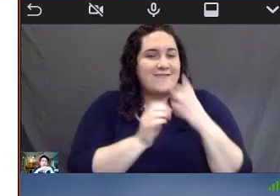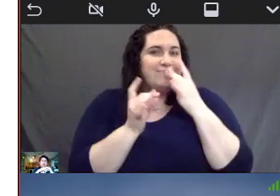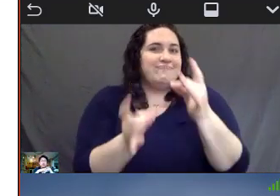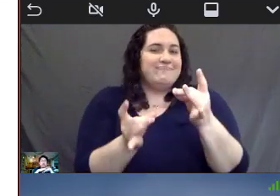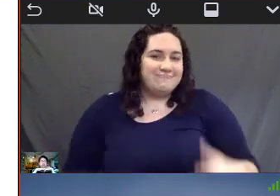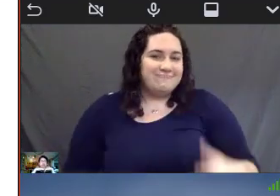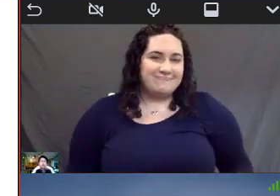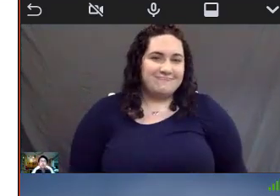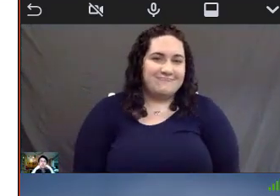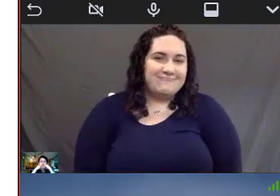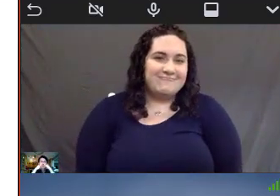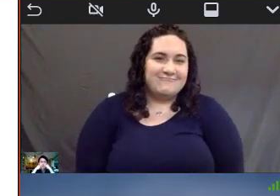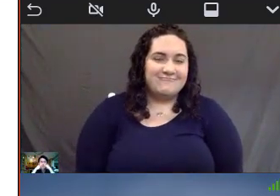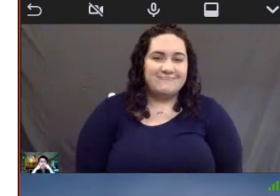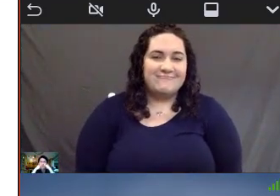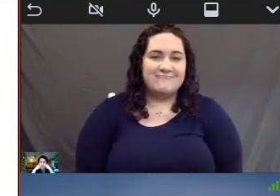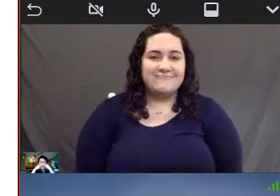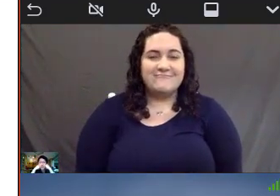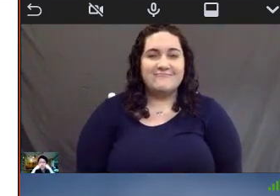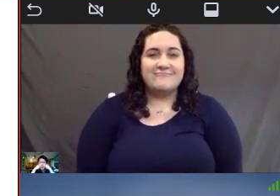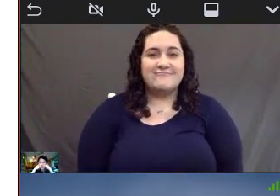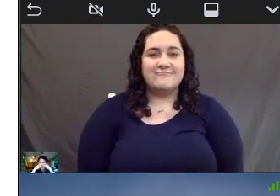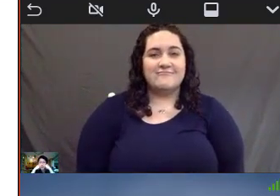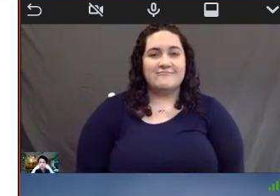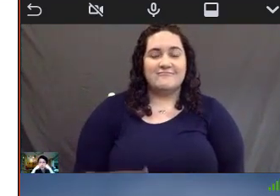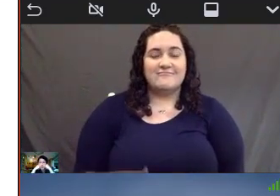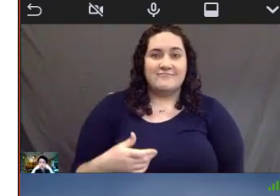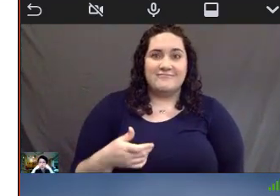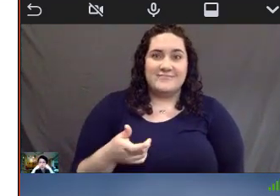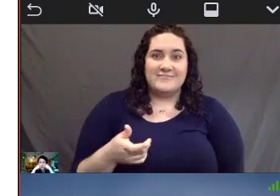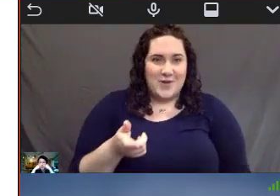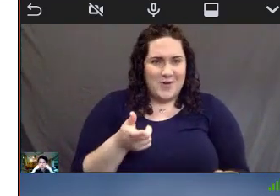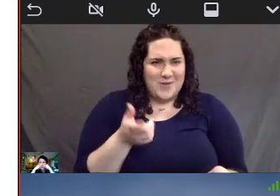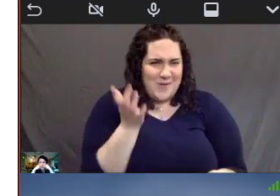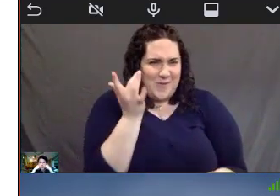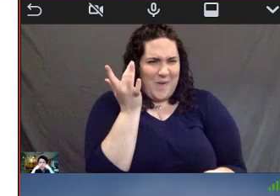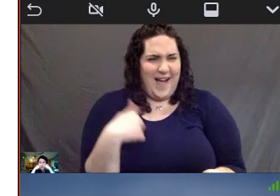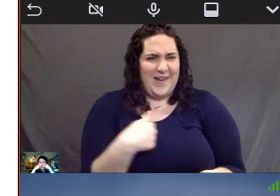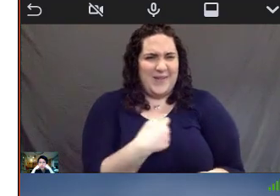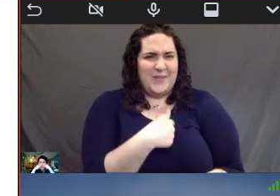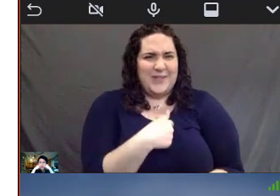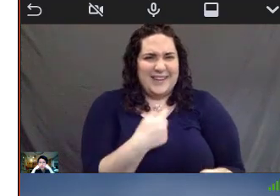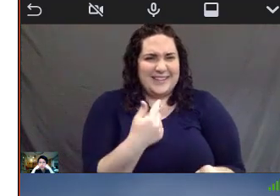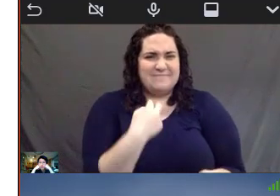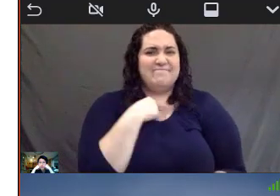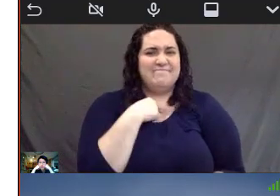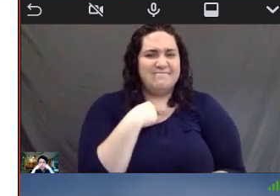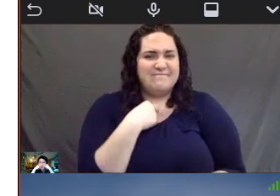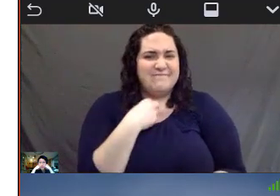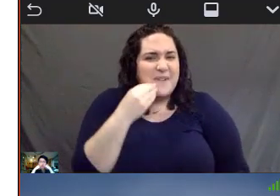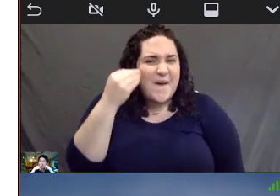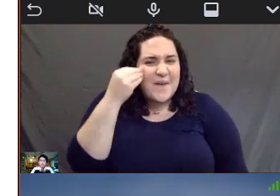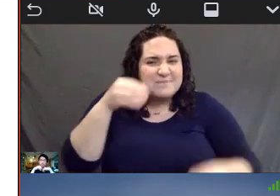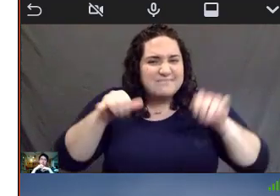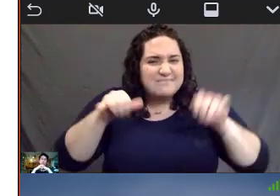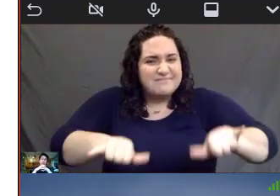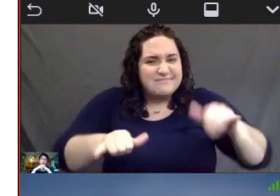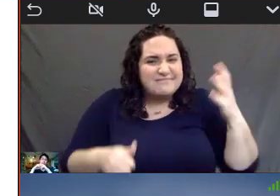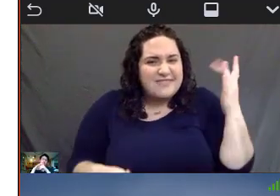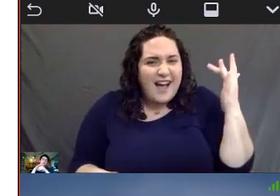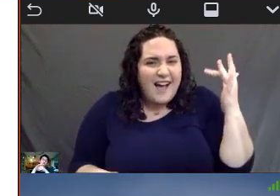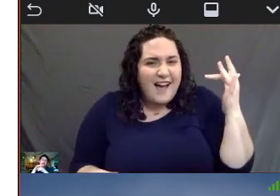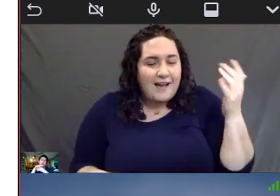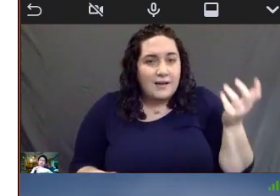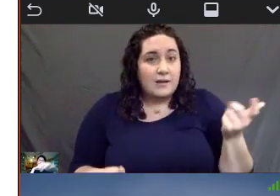But sort of the reason that we had some time, we've been sort of holed up in the house since about the middle of last week. I haven't been on campus since